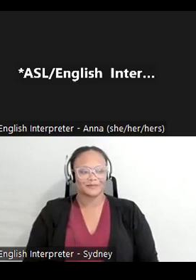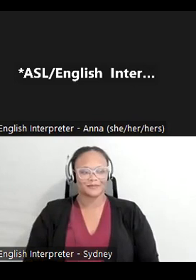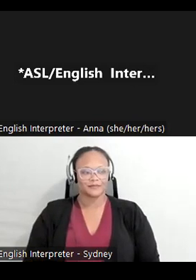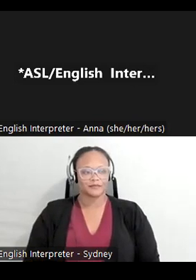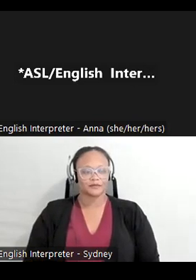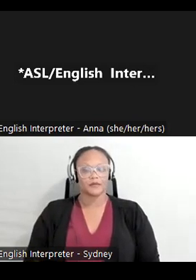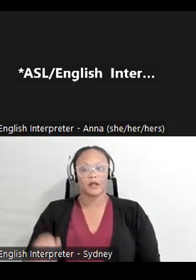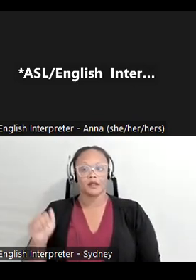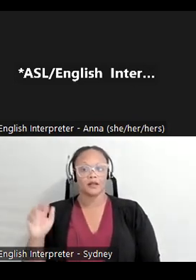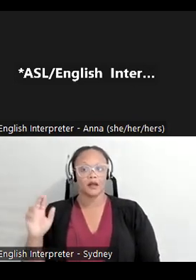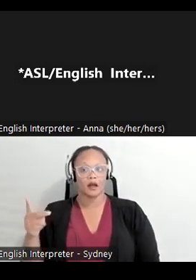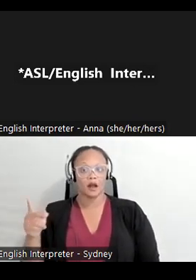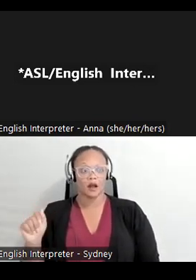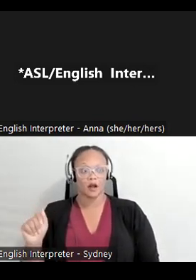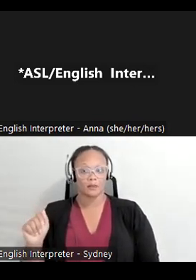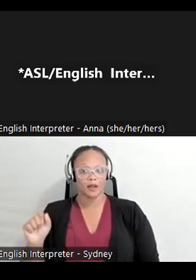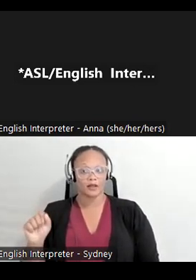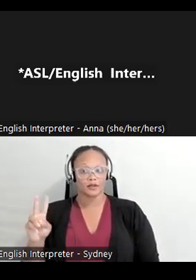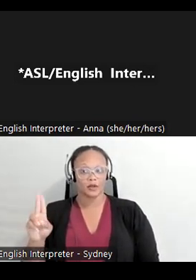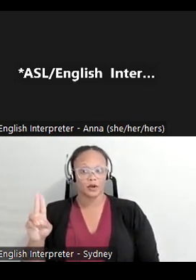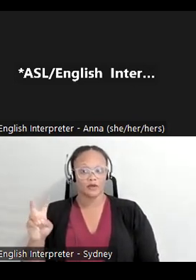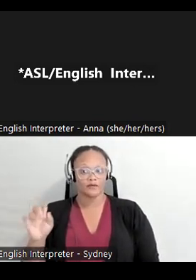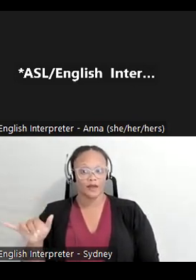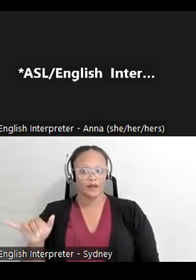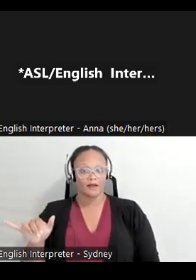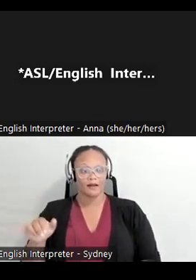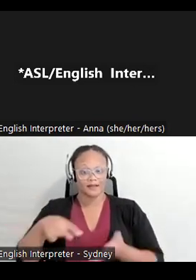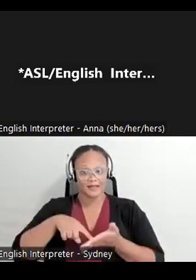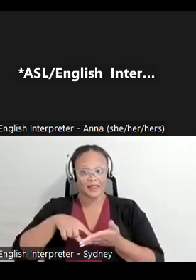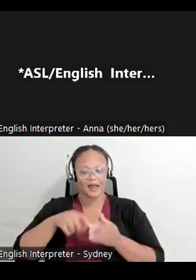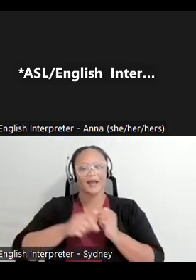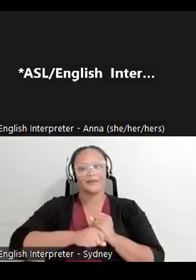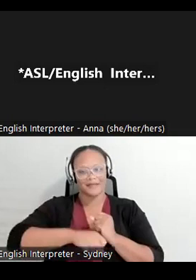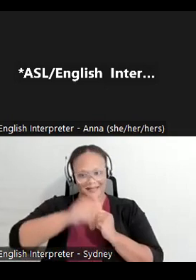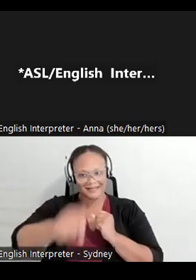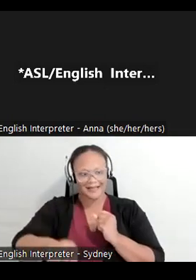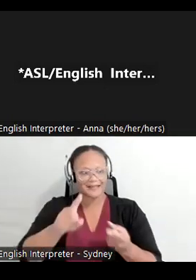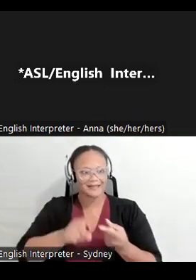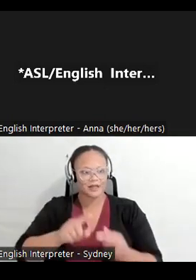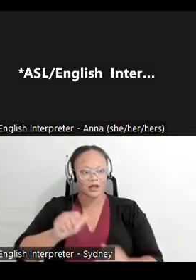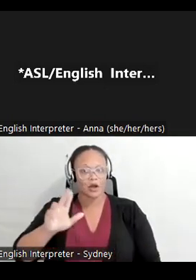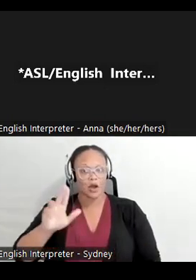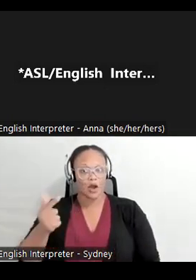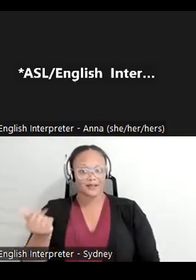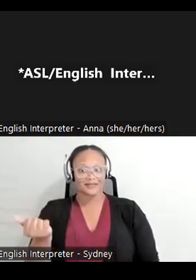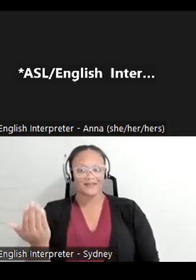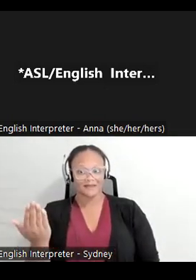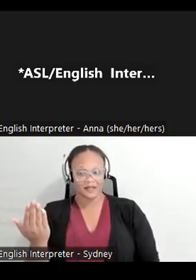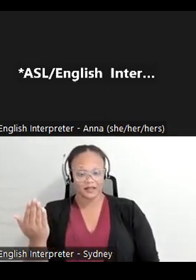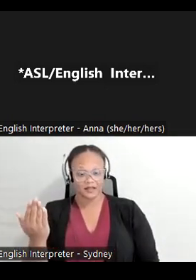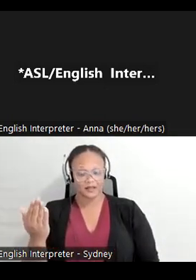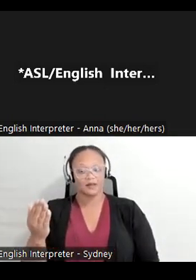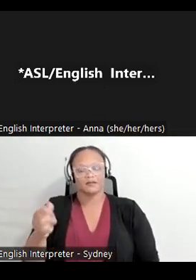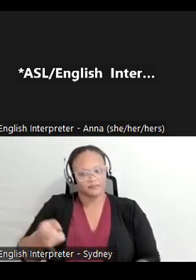Our ARPA survey deadline has been extended to August 15th. After this date, the survey will be closed. We